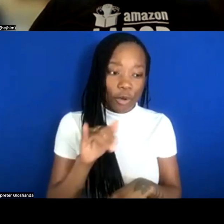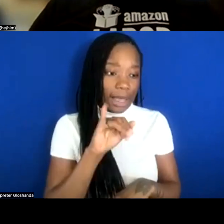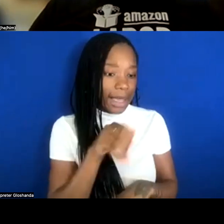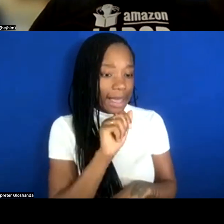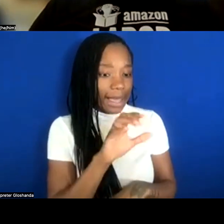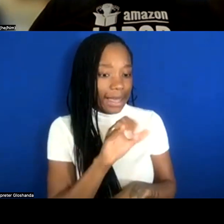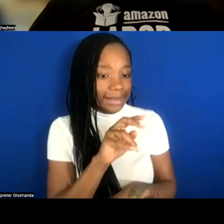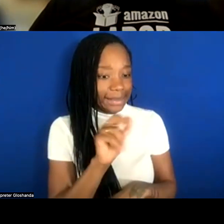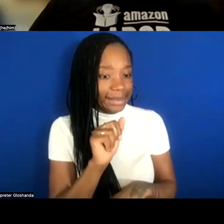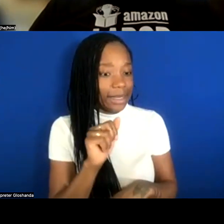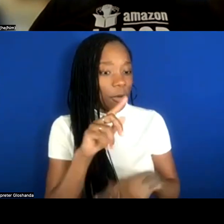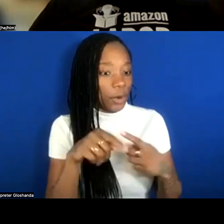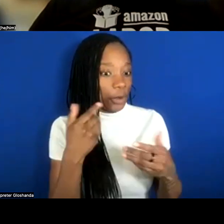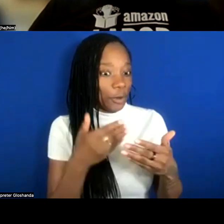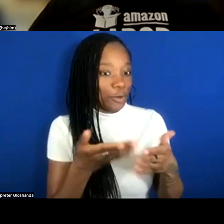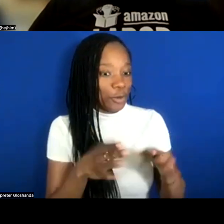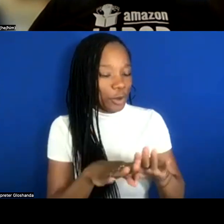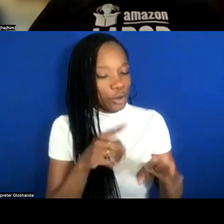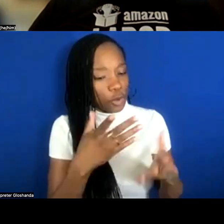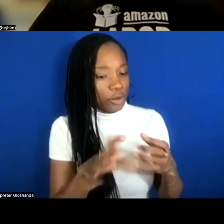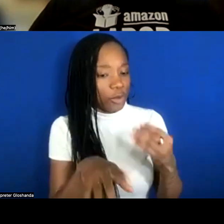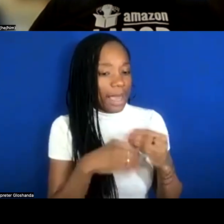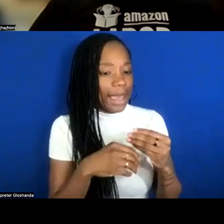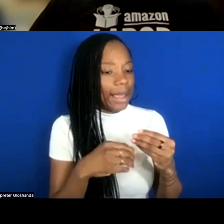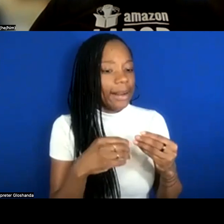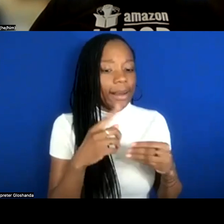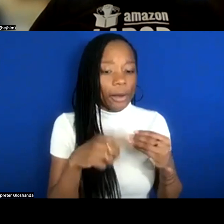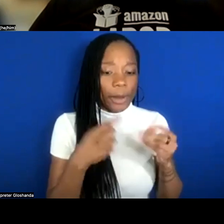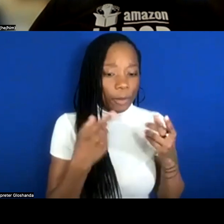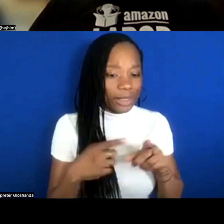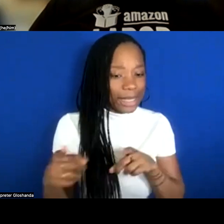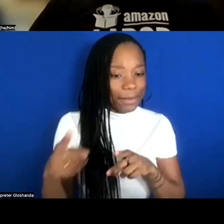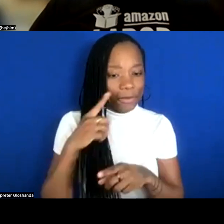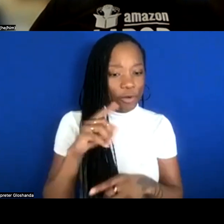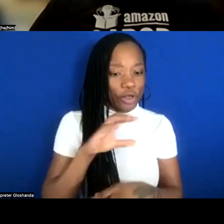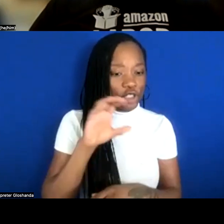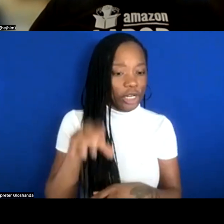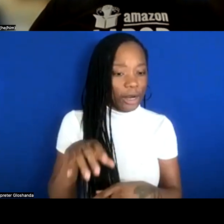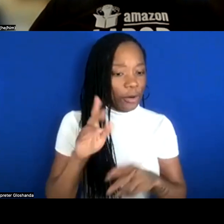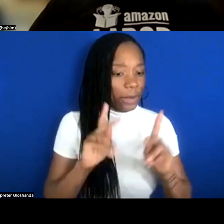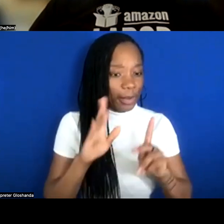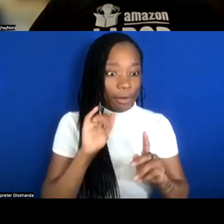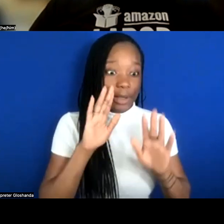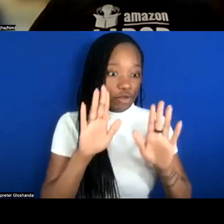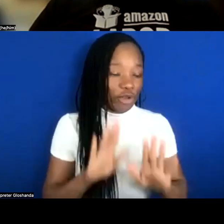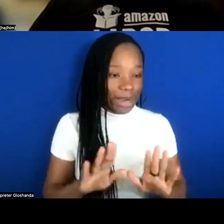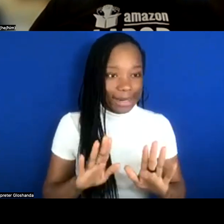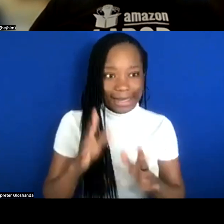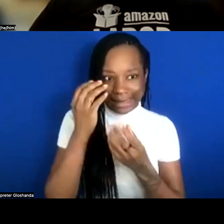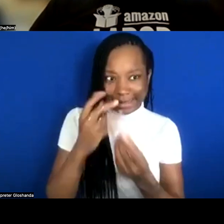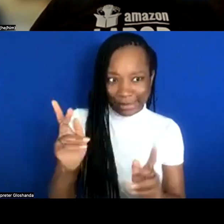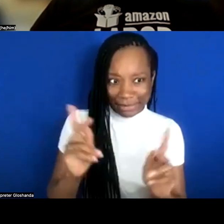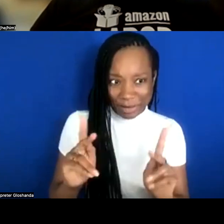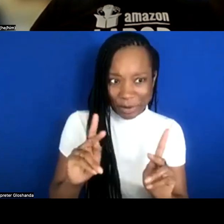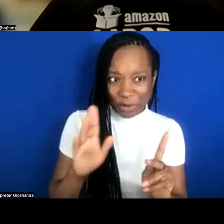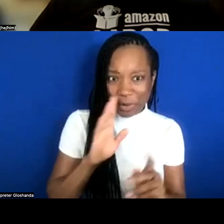well, so I'll have folks in Chicago too, that'd be great. And just a quick heads up, folks, we're gonna skip the break, but you